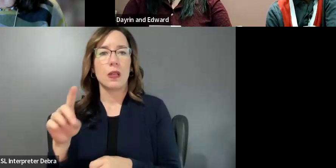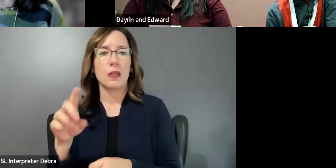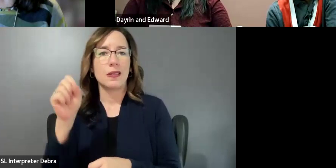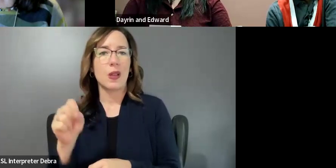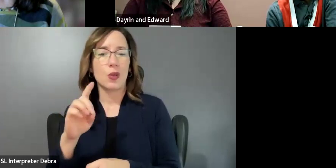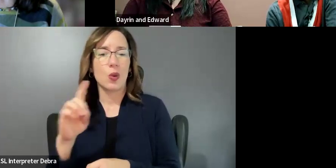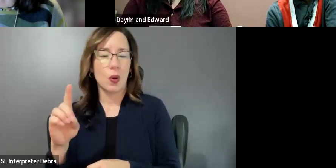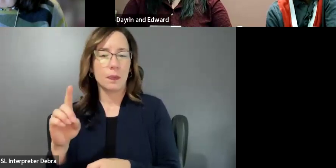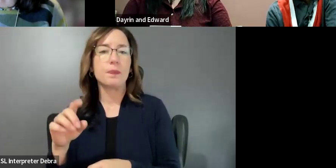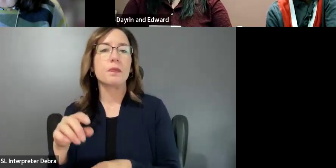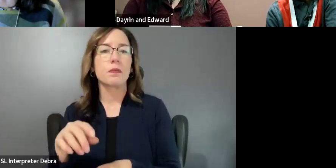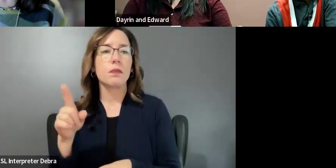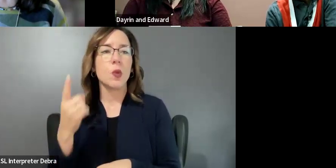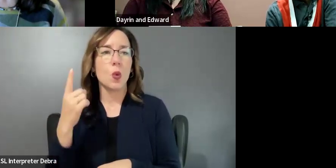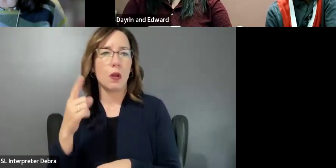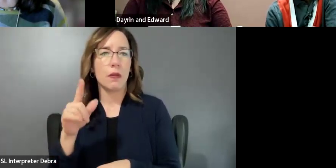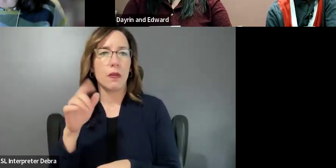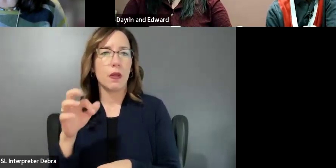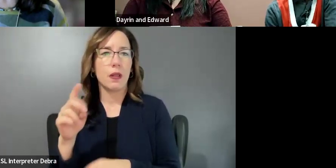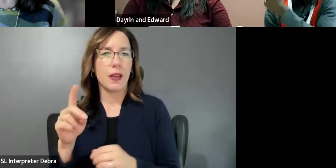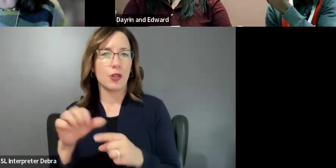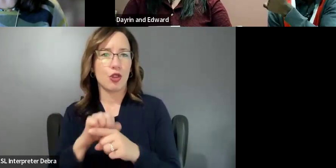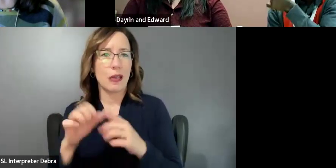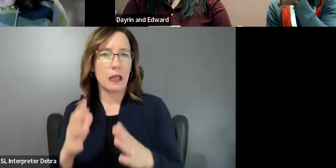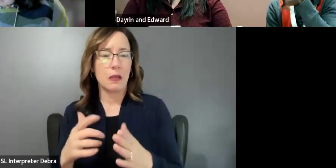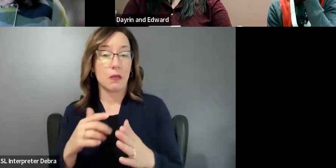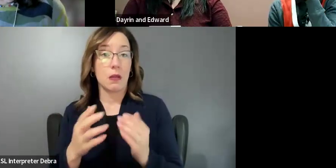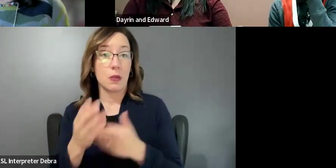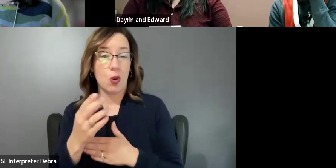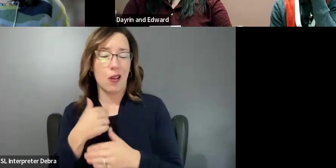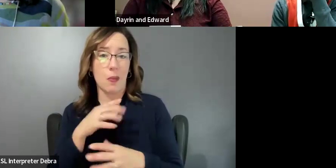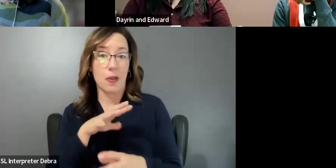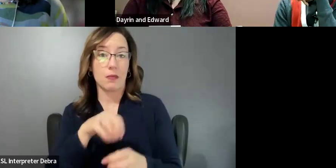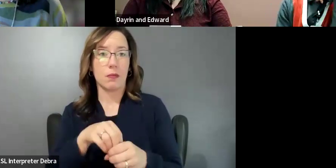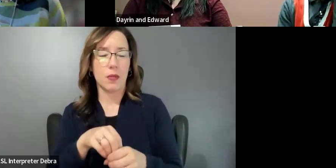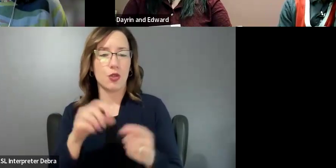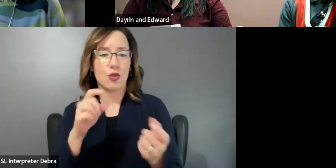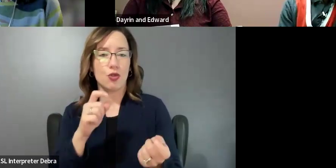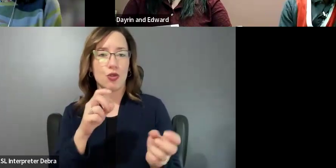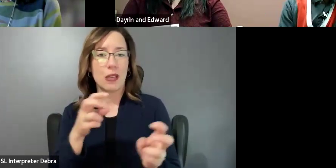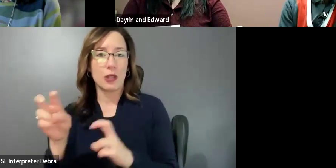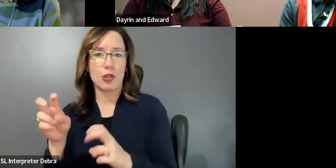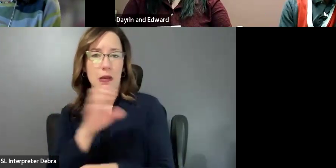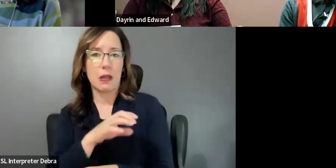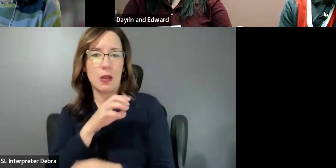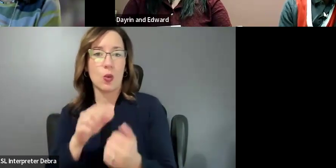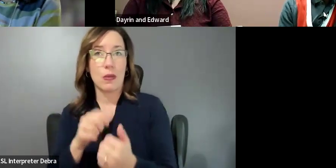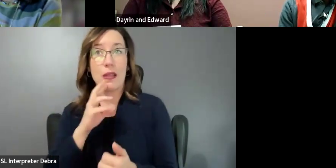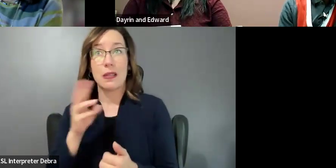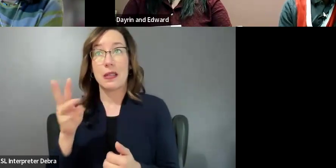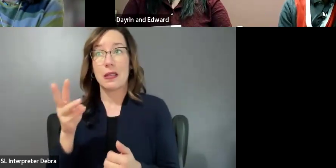LEN trainees for that program. And so this morning I'm actually taking part in a transition clinic with a